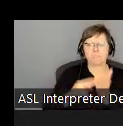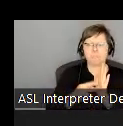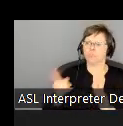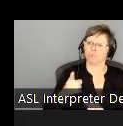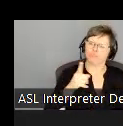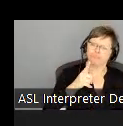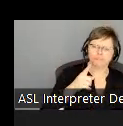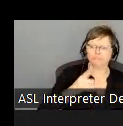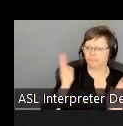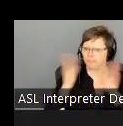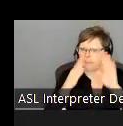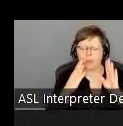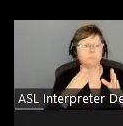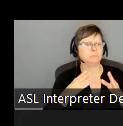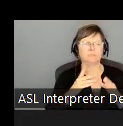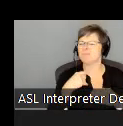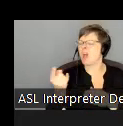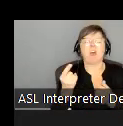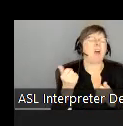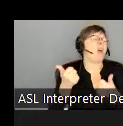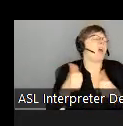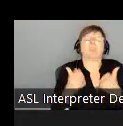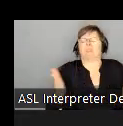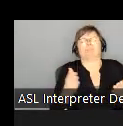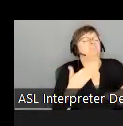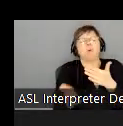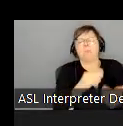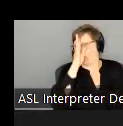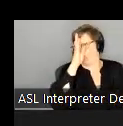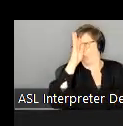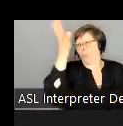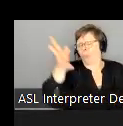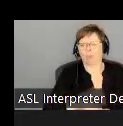wrong. They'll tell you anything to get this information from you.